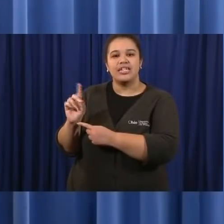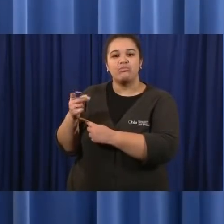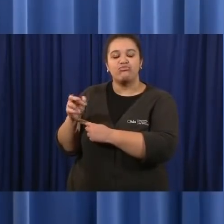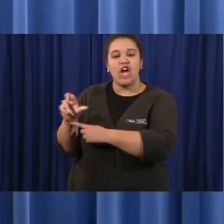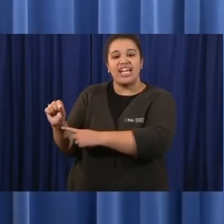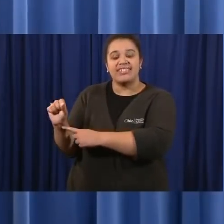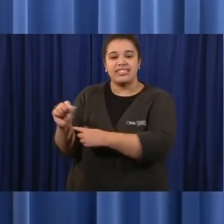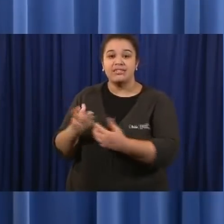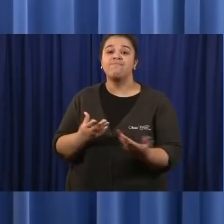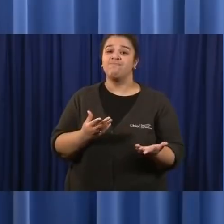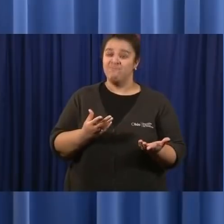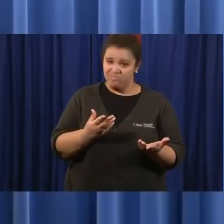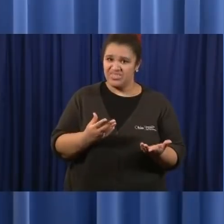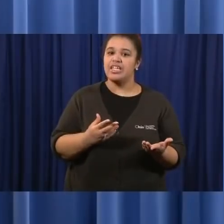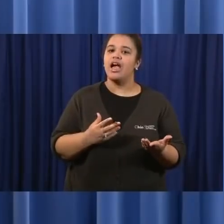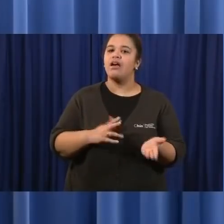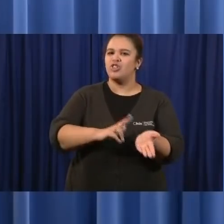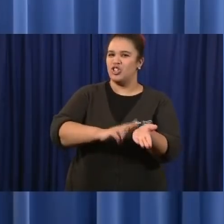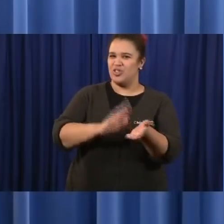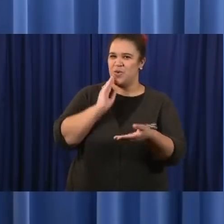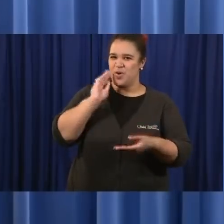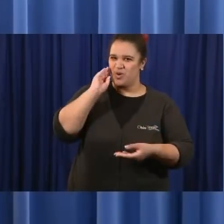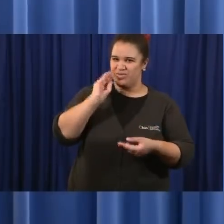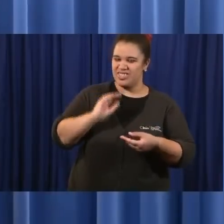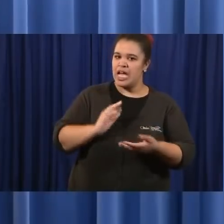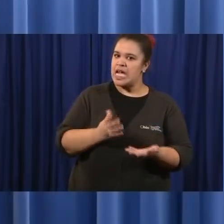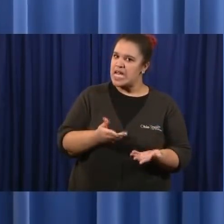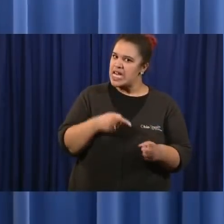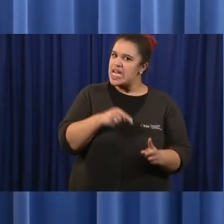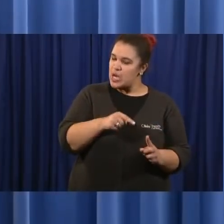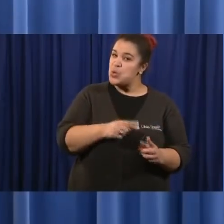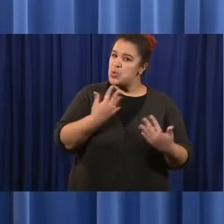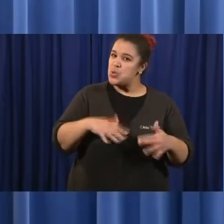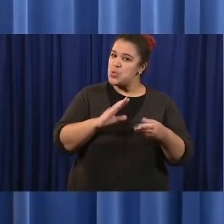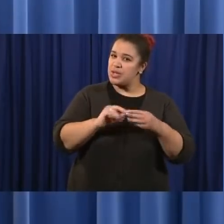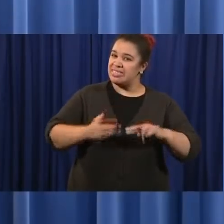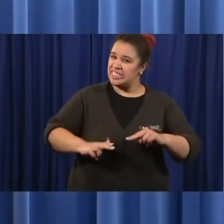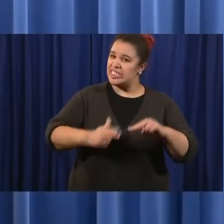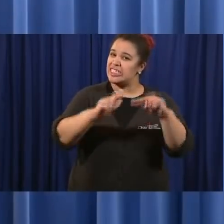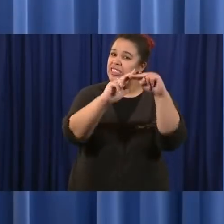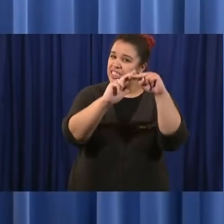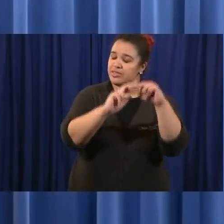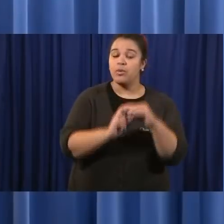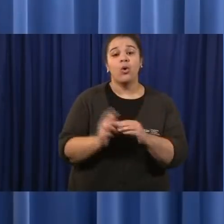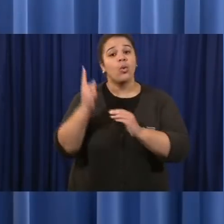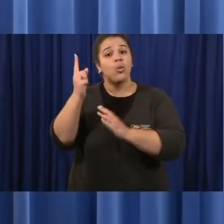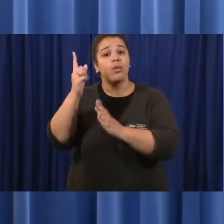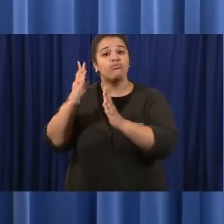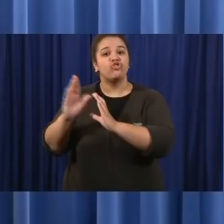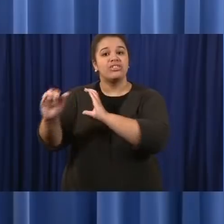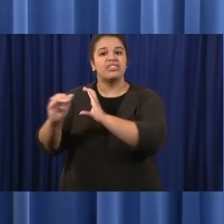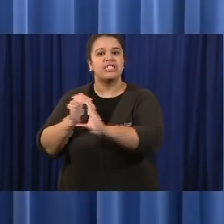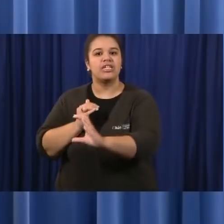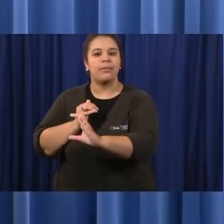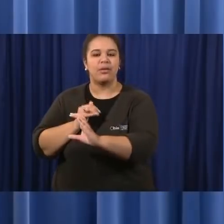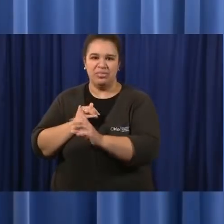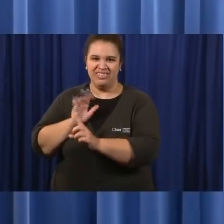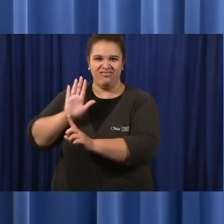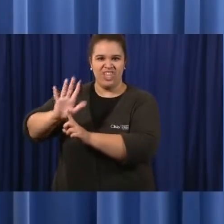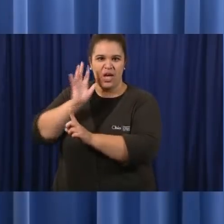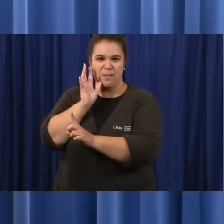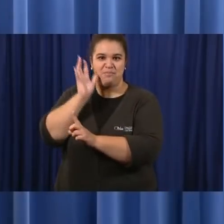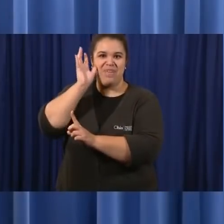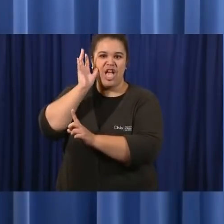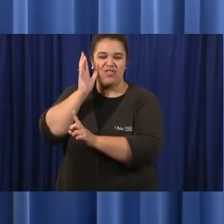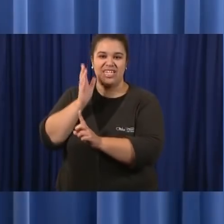recent numbers. I received an email from someone whose parent is in an assisted living facility where there were some